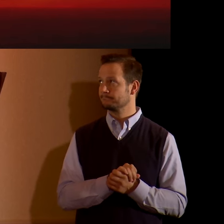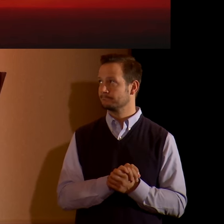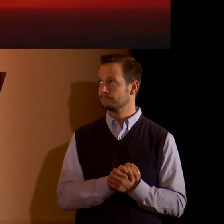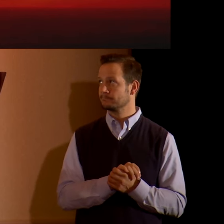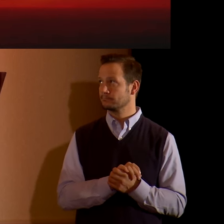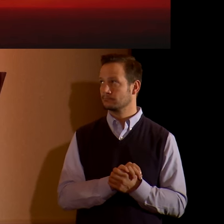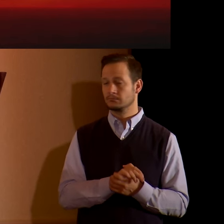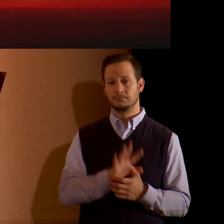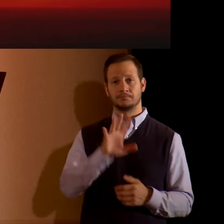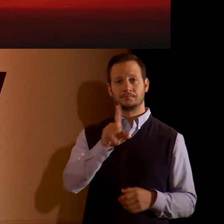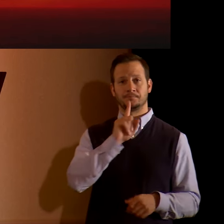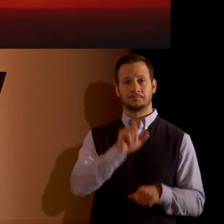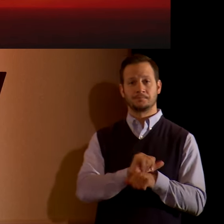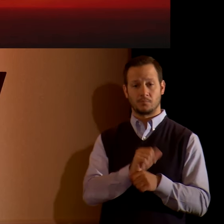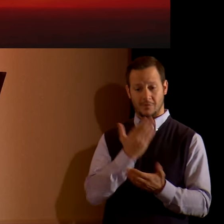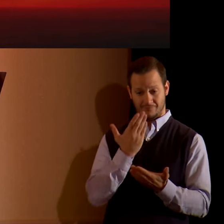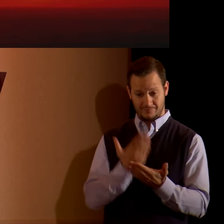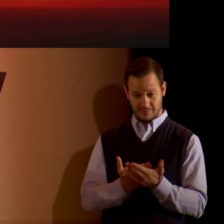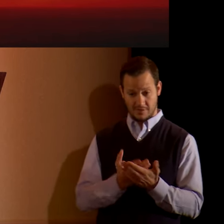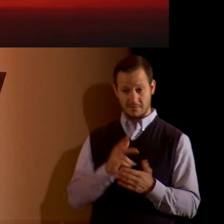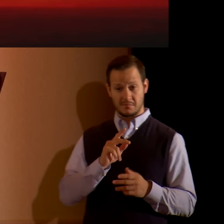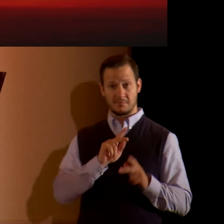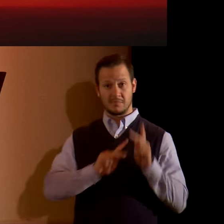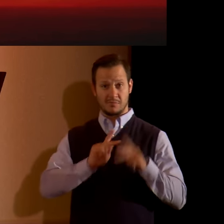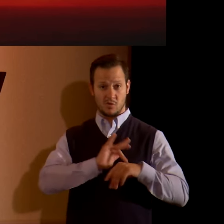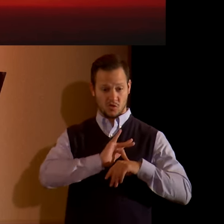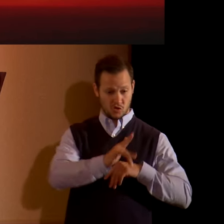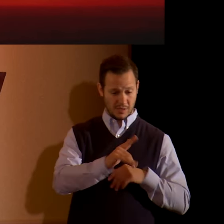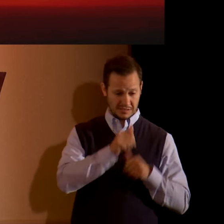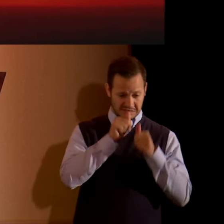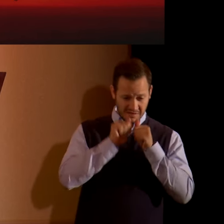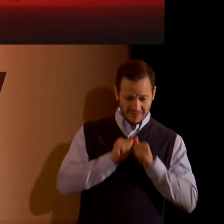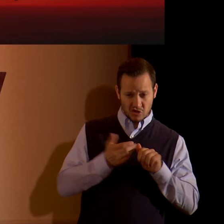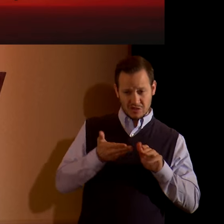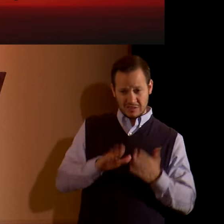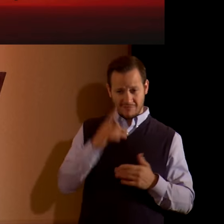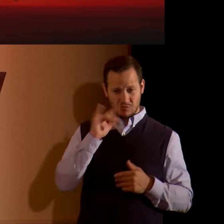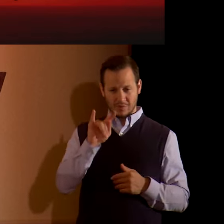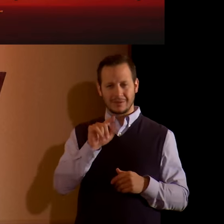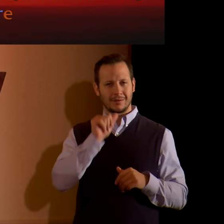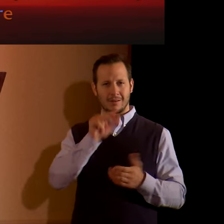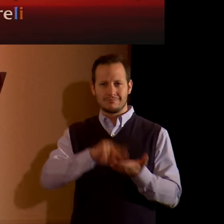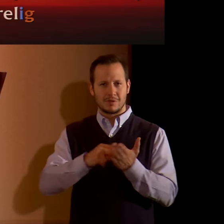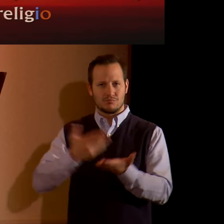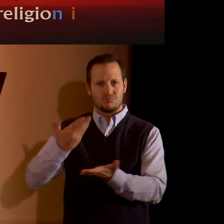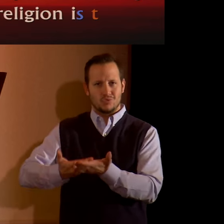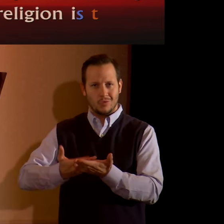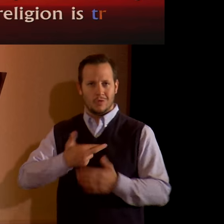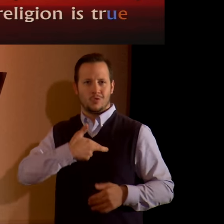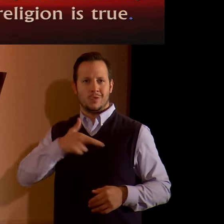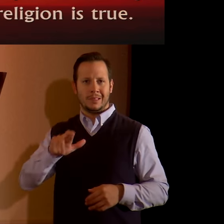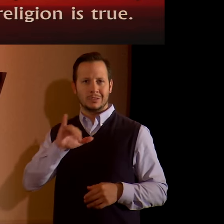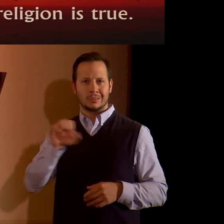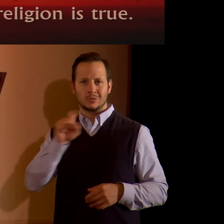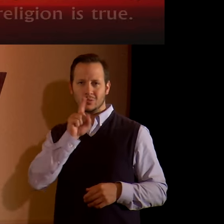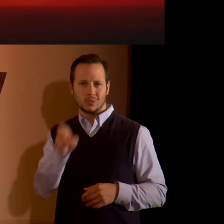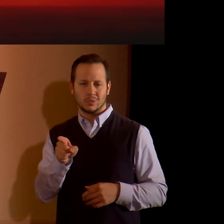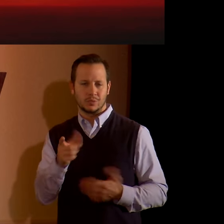So the fact that early adherents suffered and died for it is no proof that any religion is